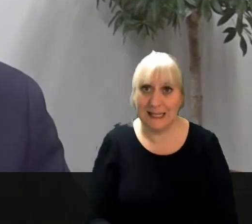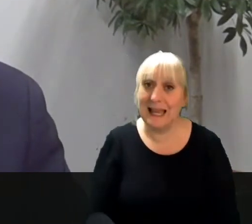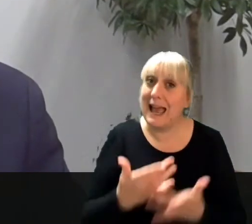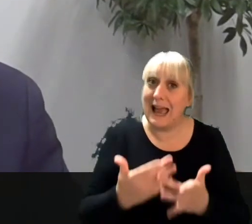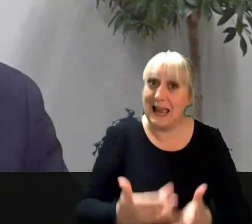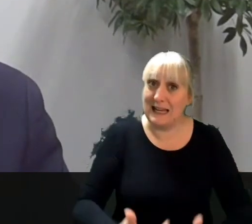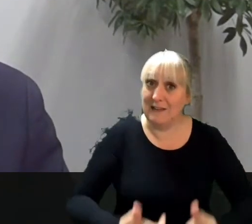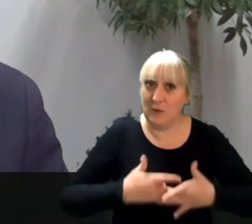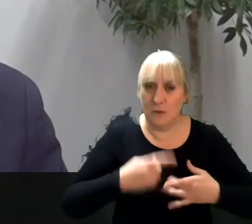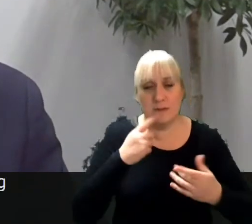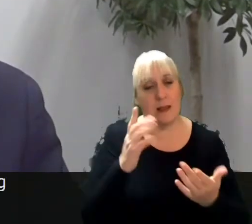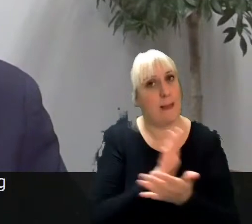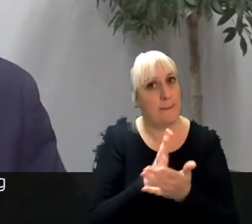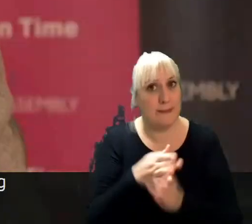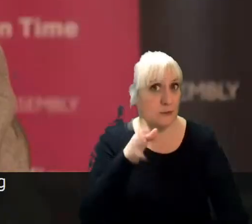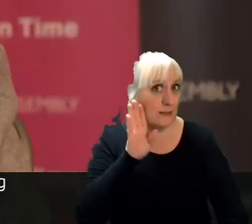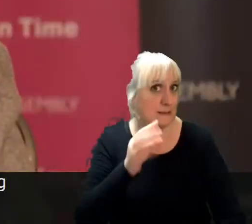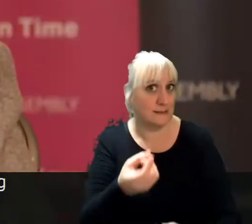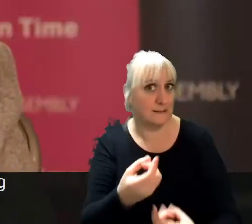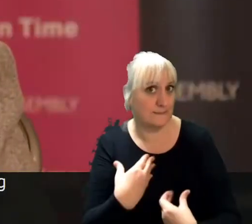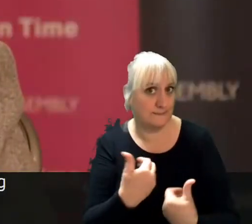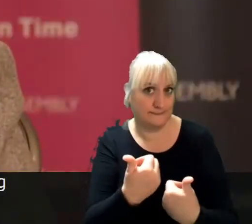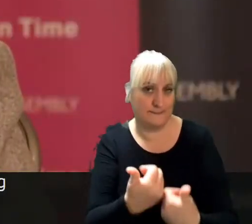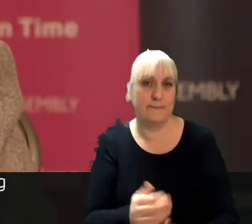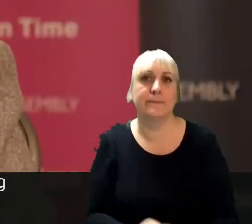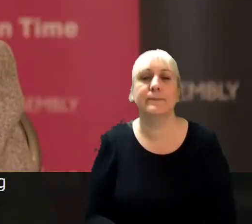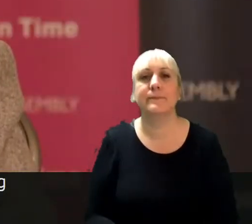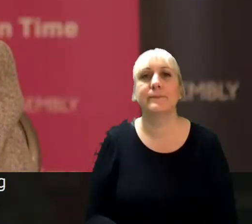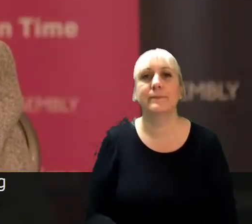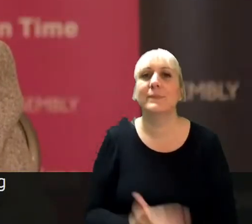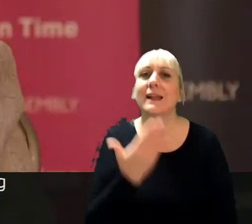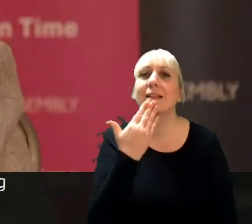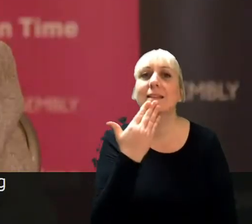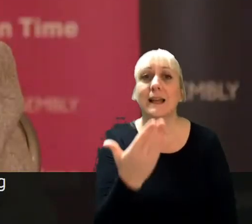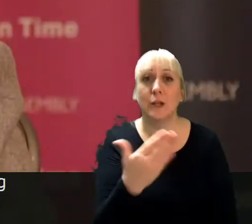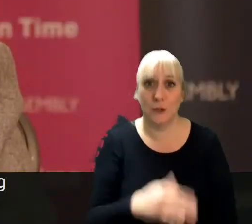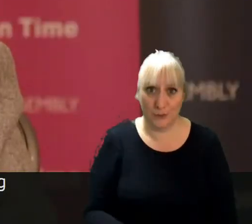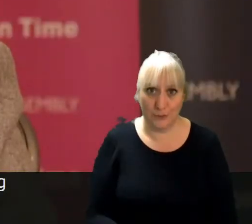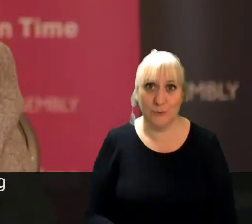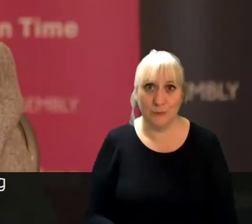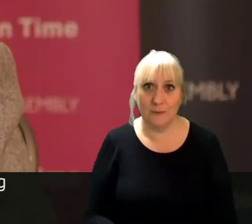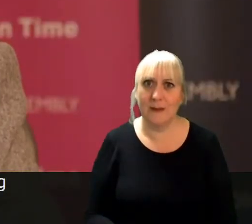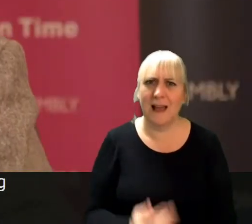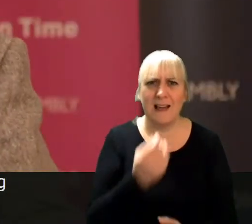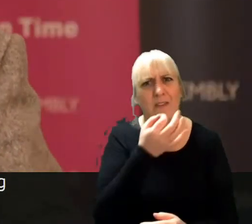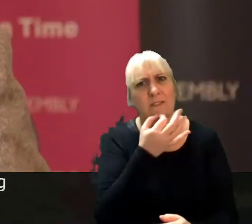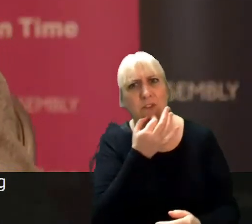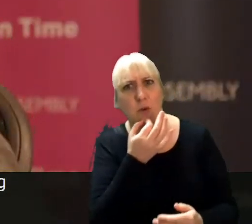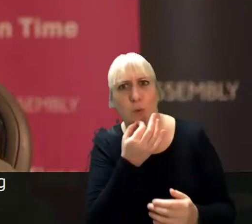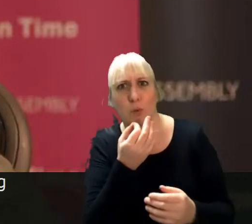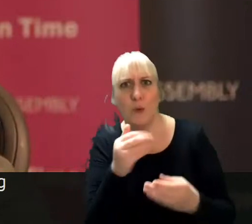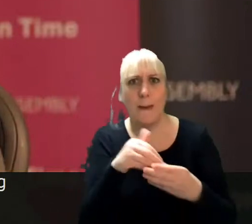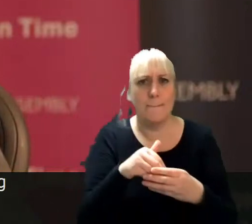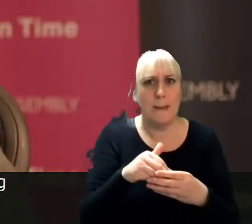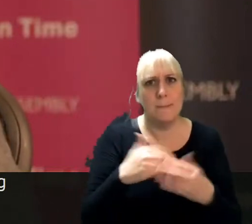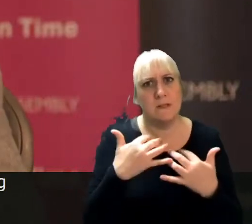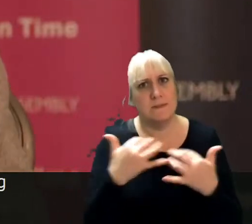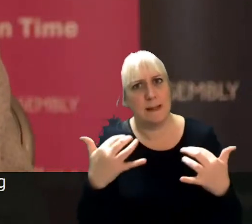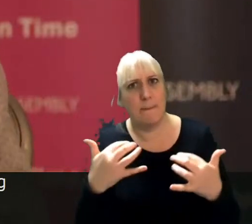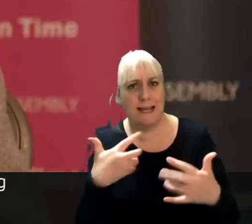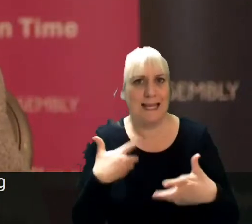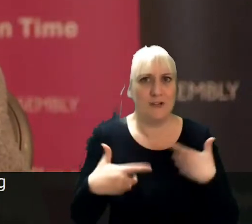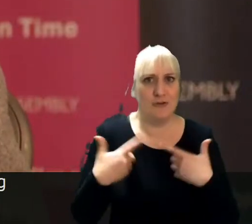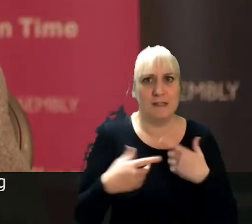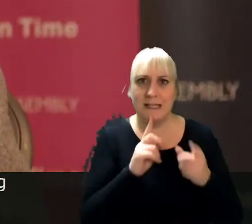board. Thank you. I've got quite a few members interested in this. Let's see what we can do within the time.